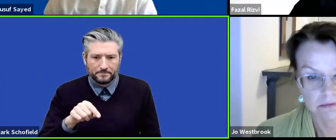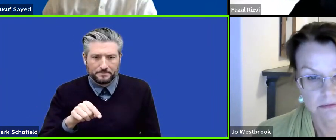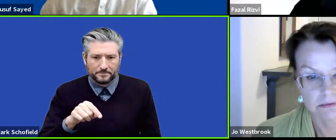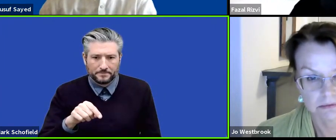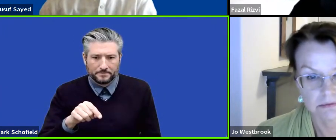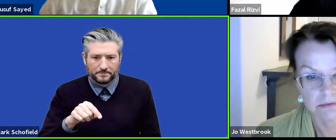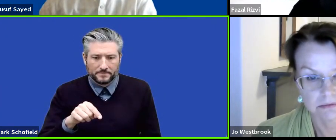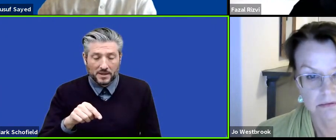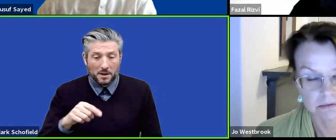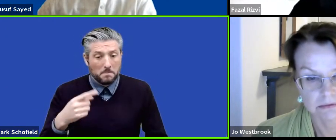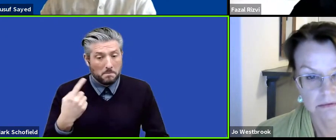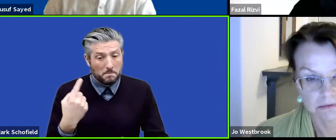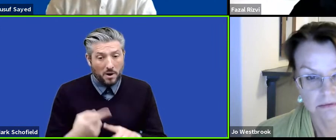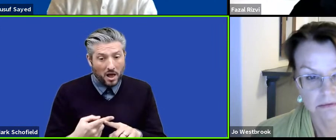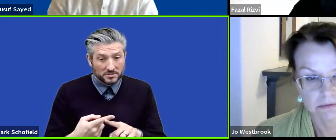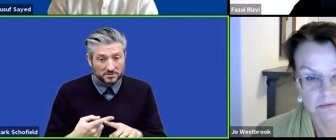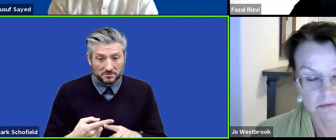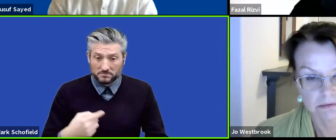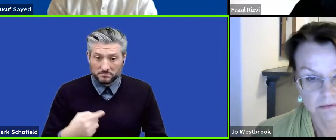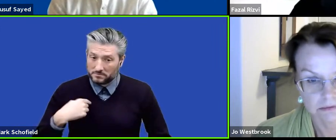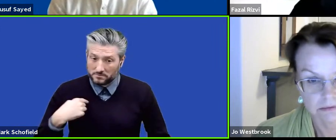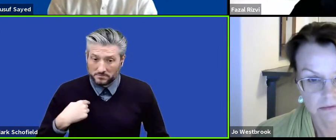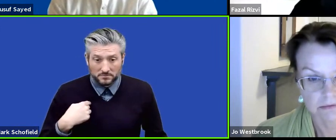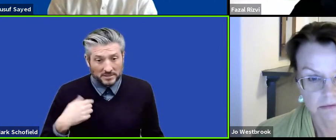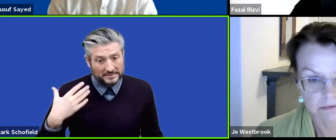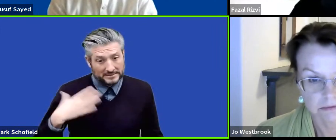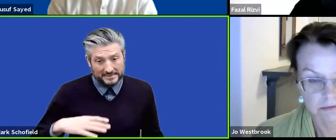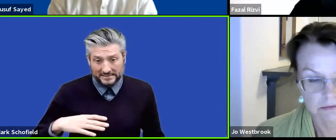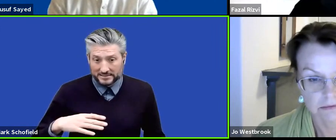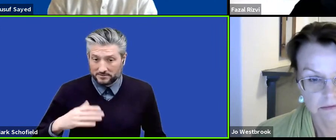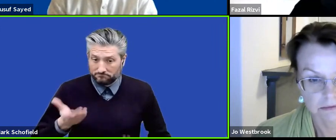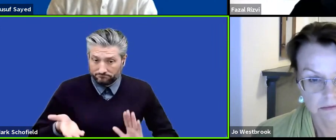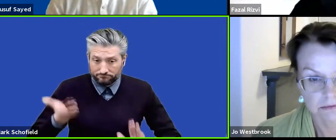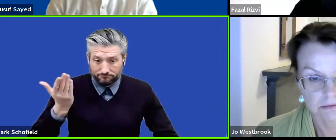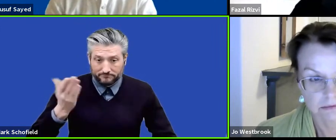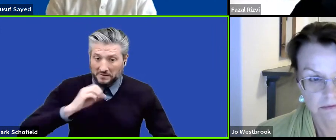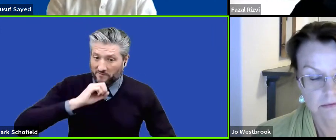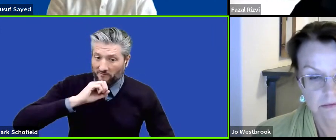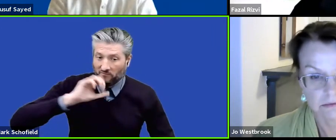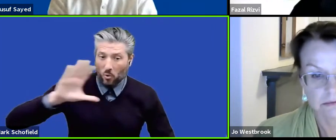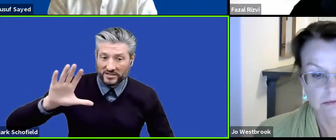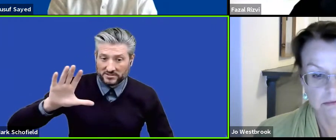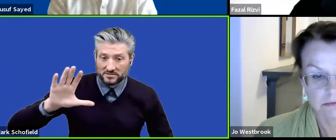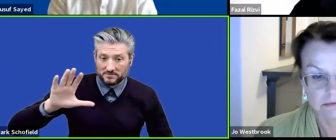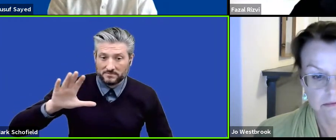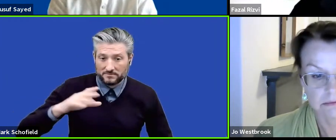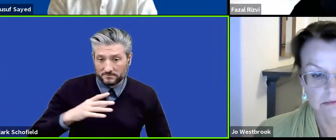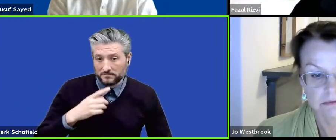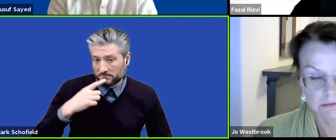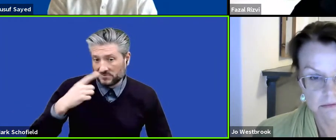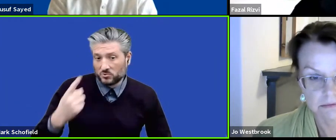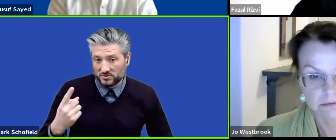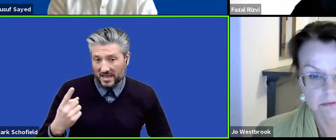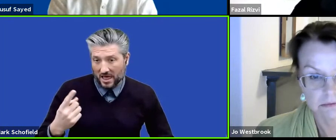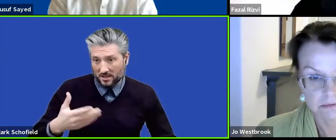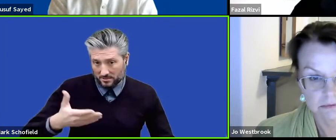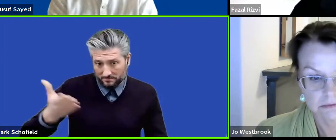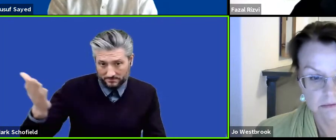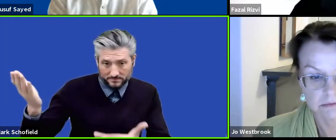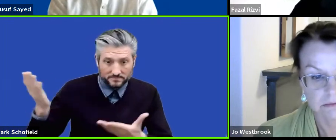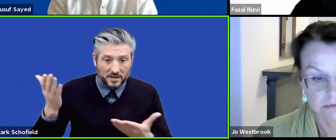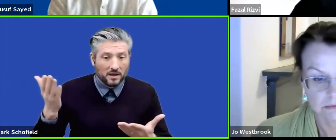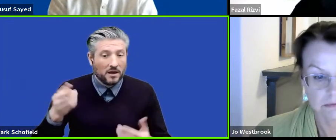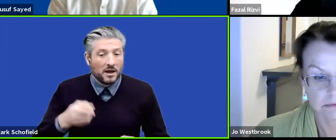louder voice in making sure that issues of broadening education, the purposes of